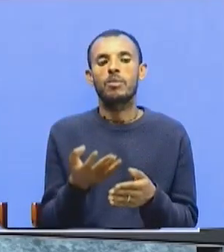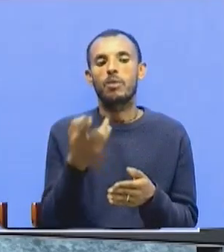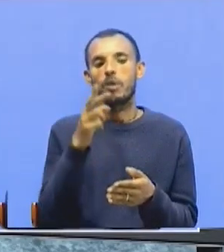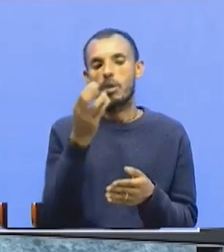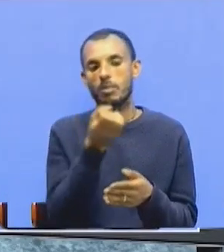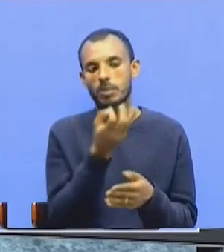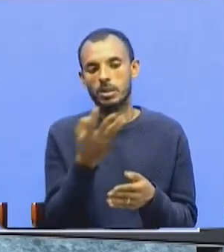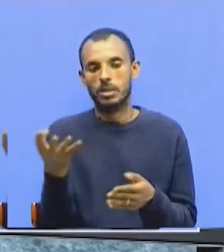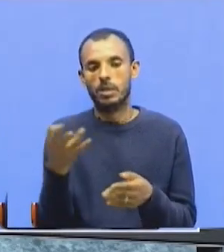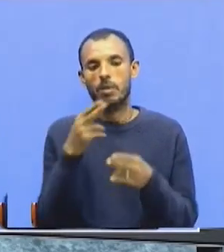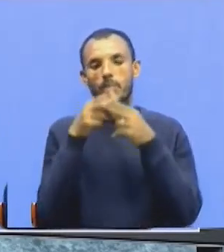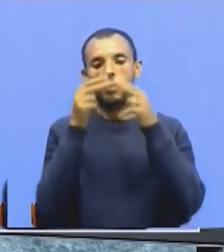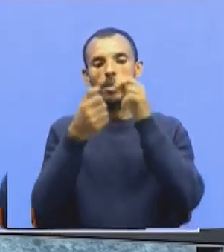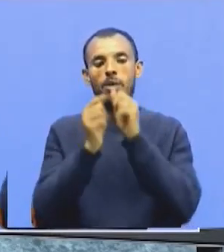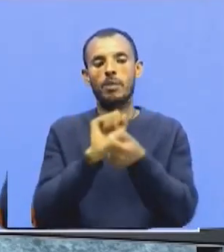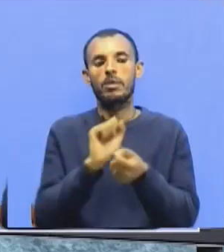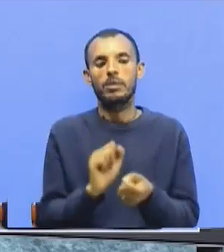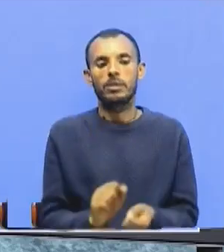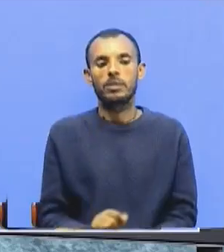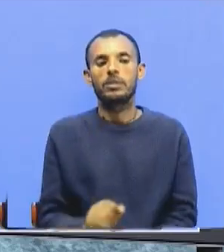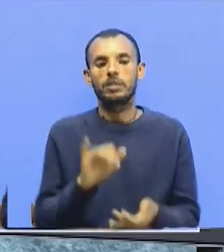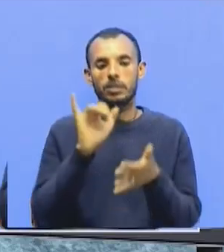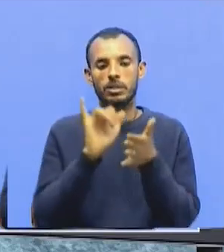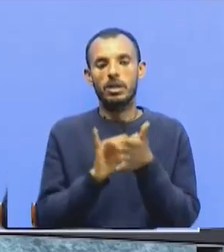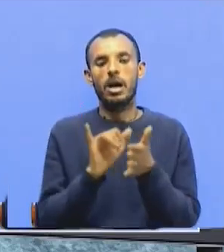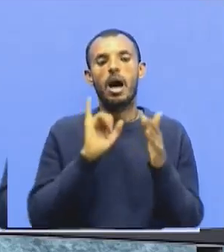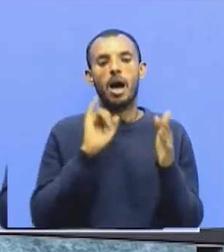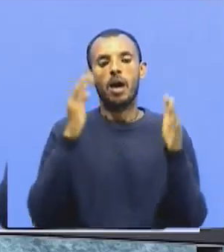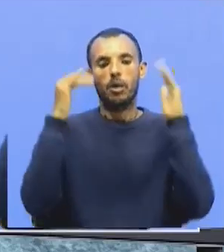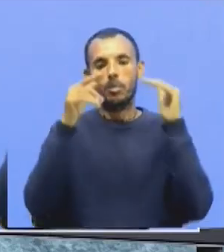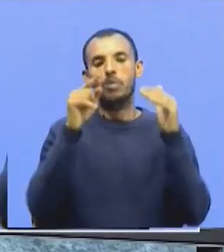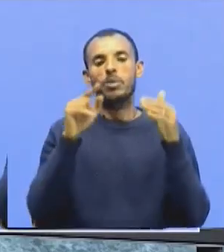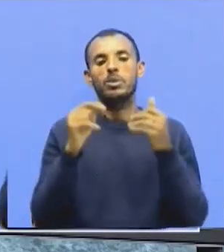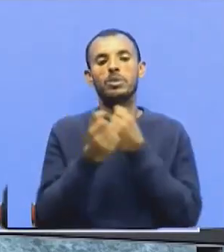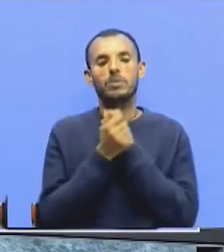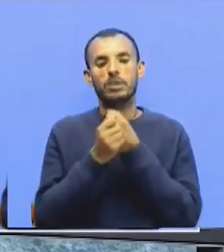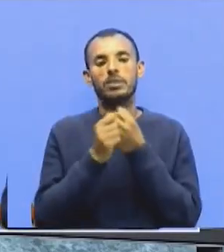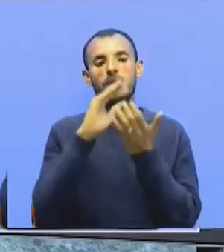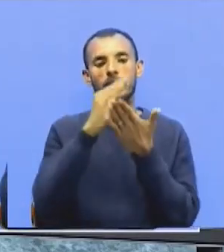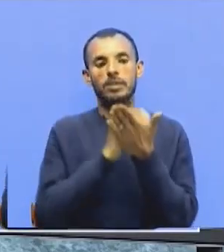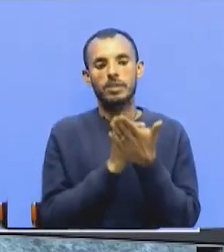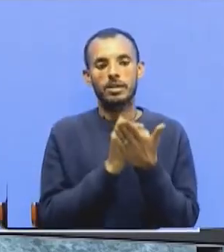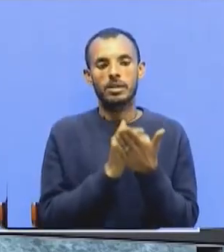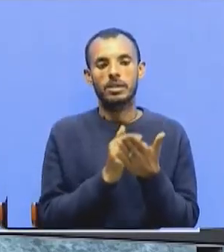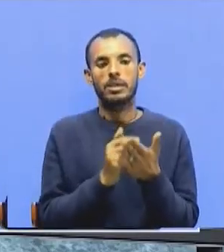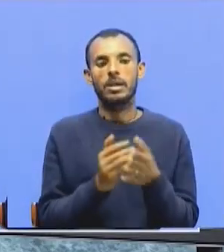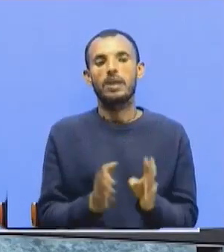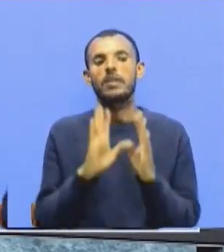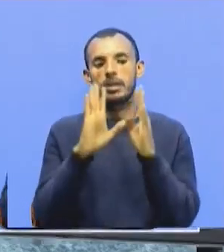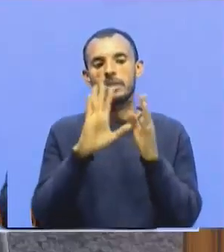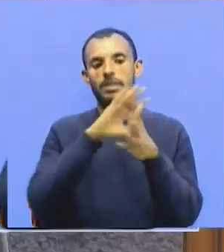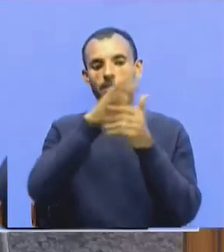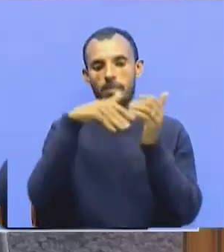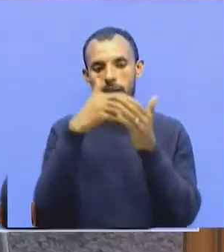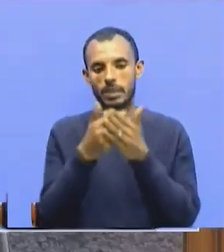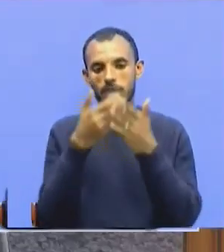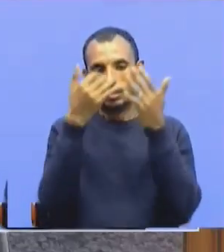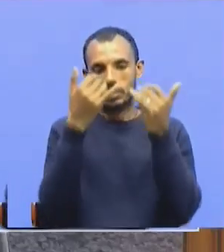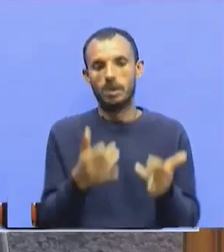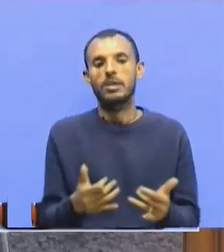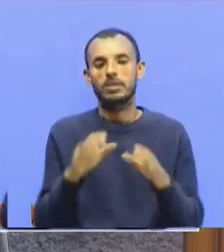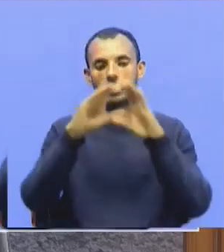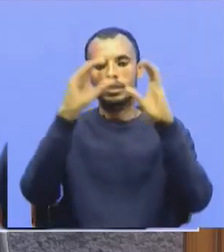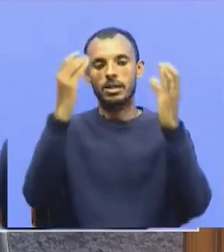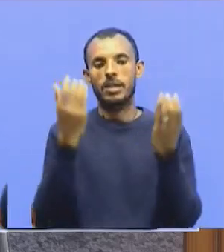object pronoun that shows. So I hope you all are enjoying the lesson, students. Let us summarize today's